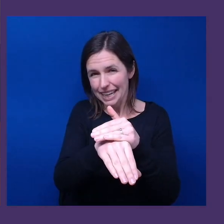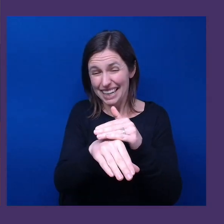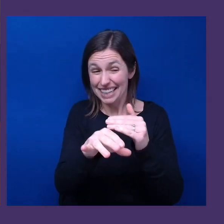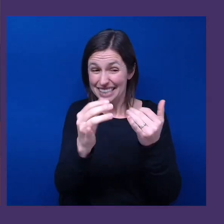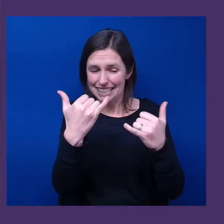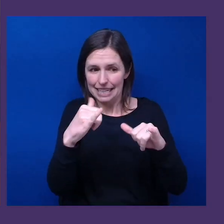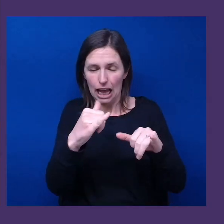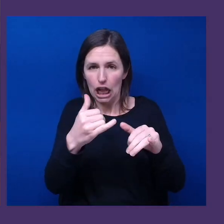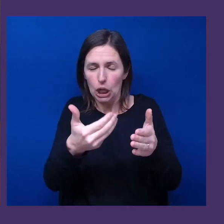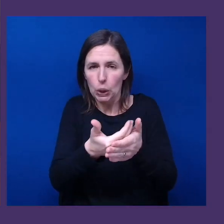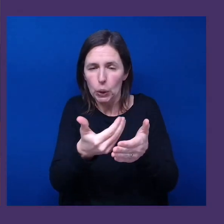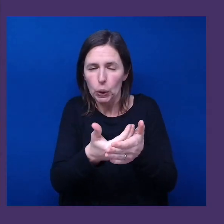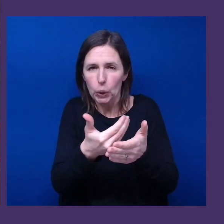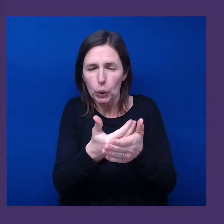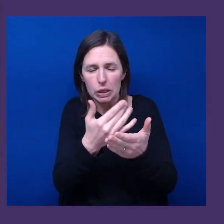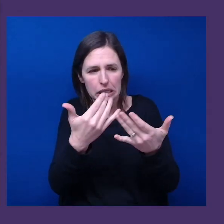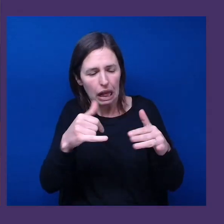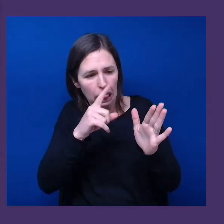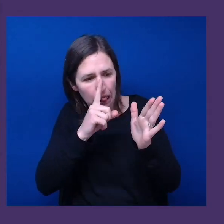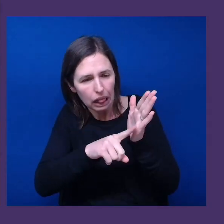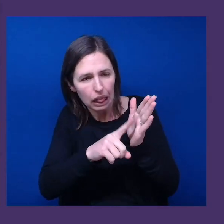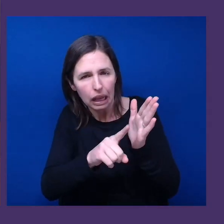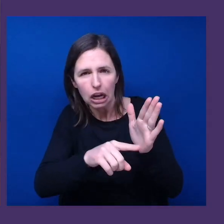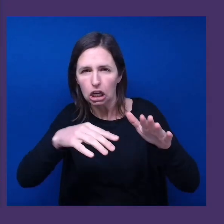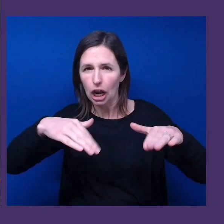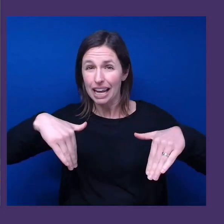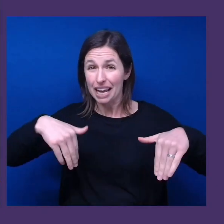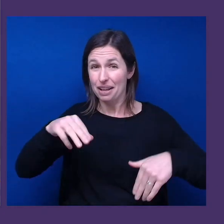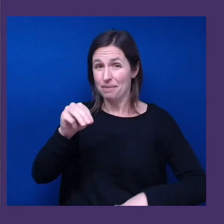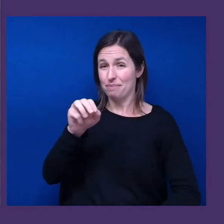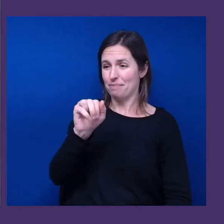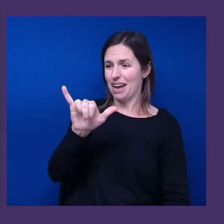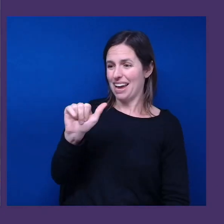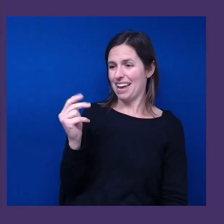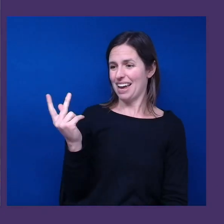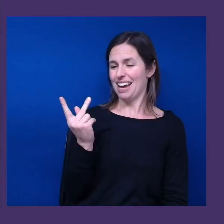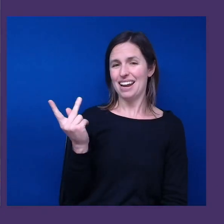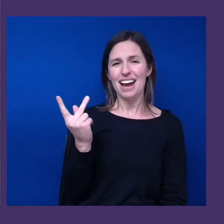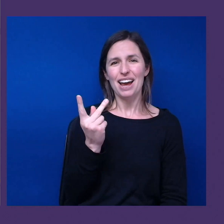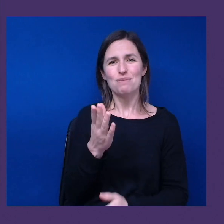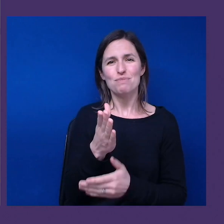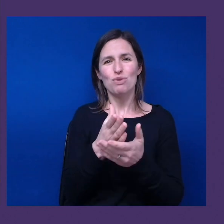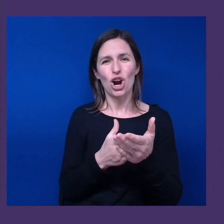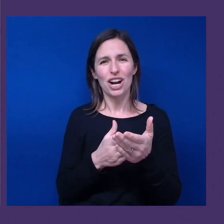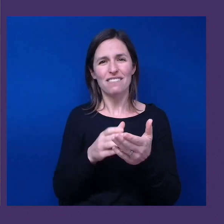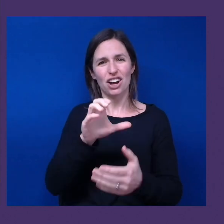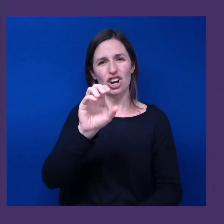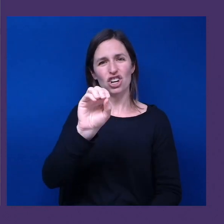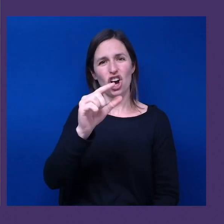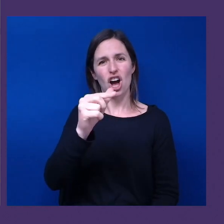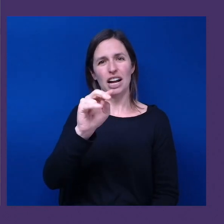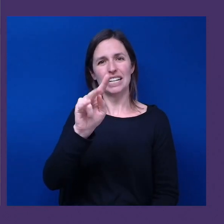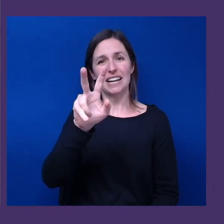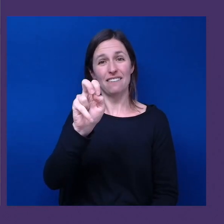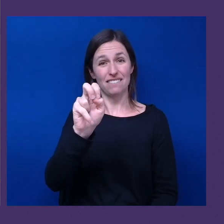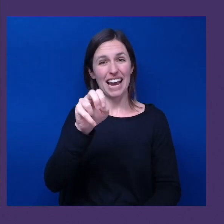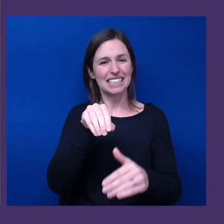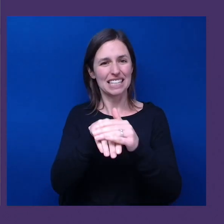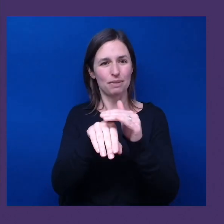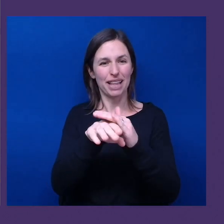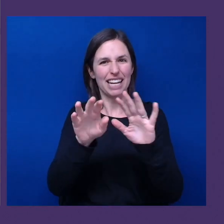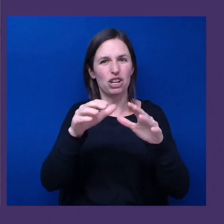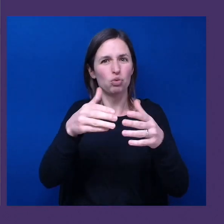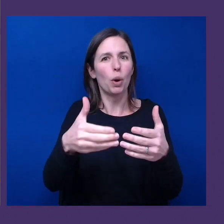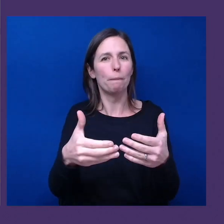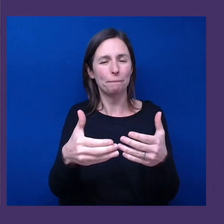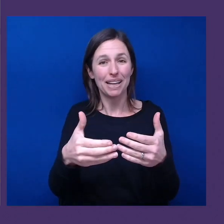developing. And Maya and I are actually part of a cognitive accessibility working group. And the reason this space is getting me so